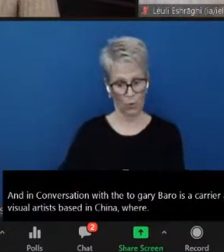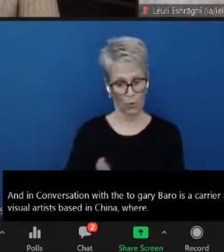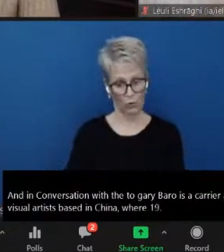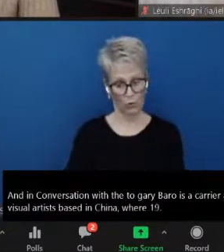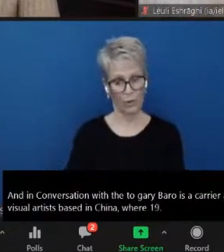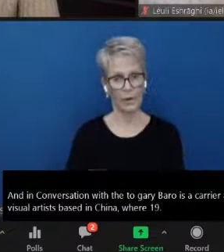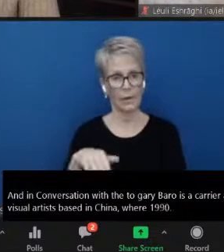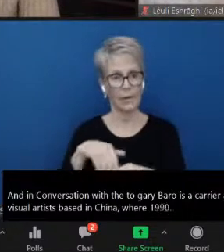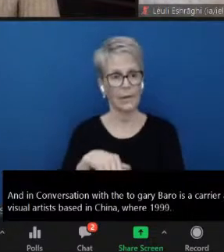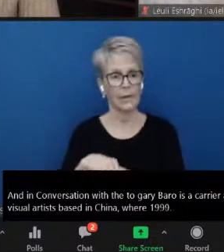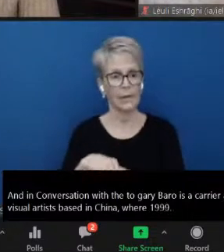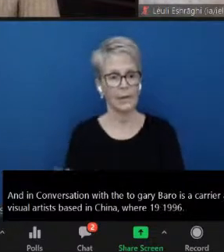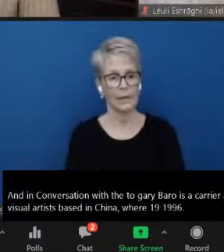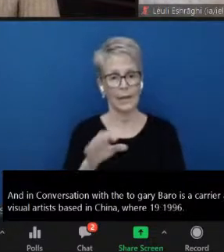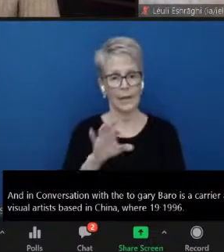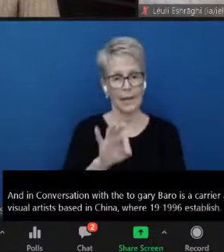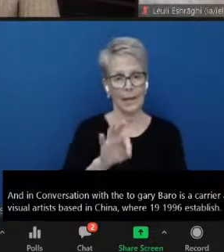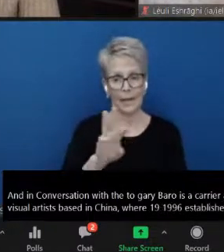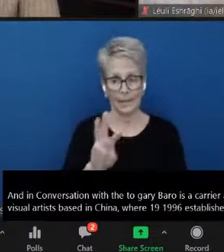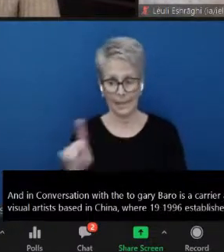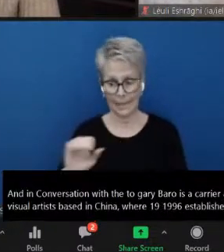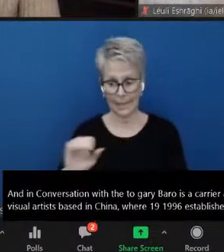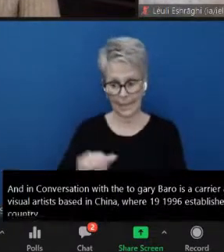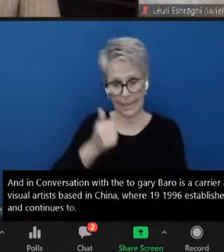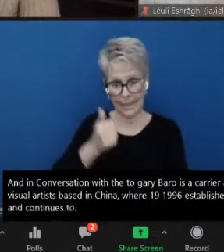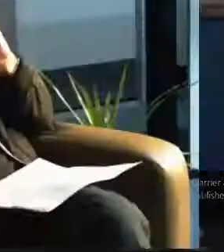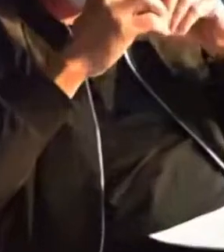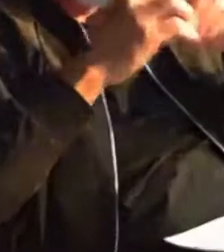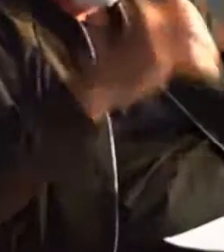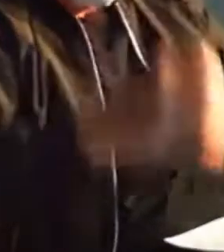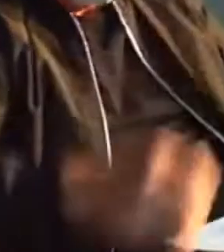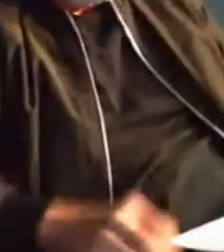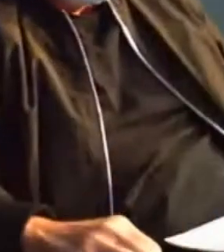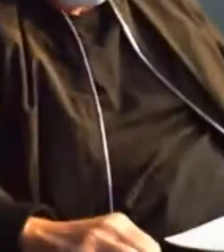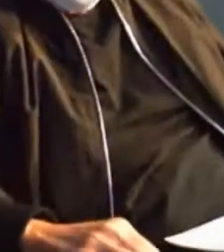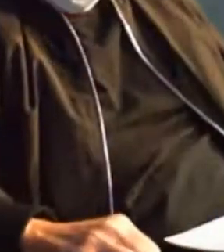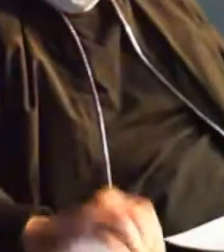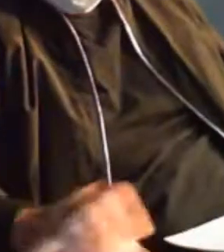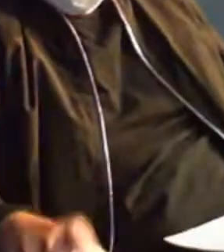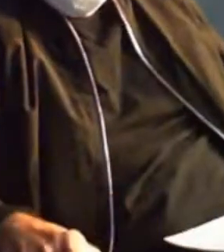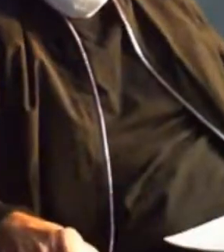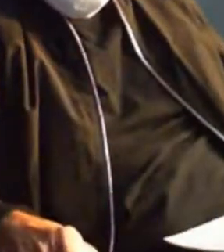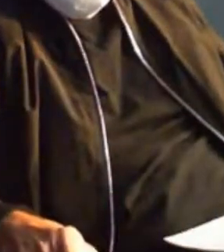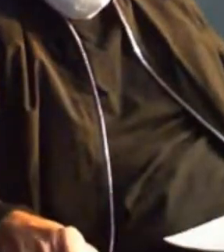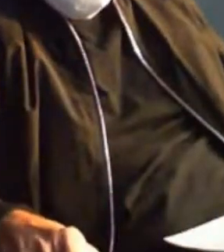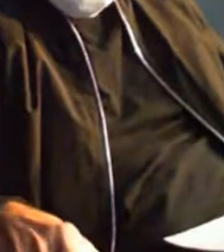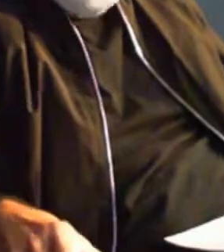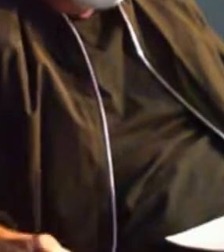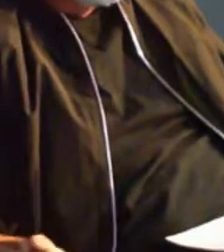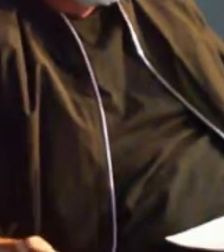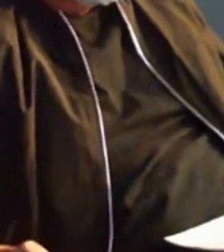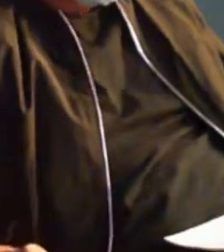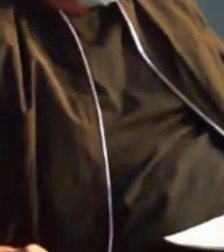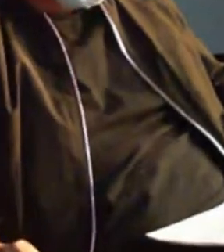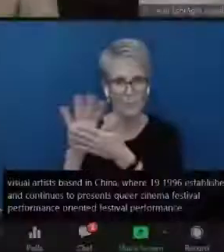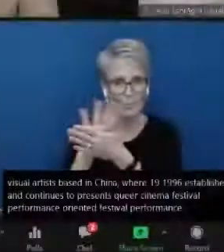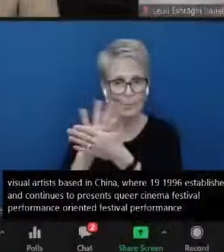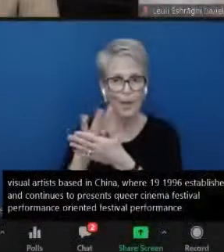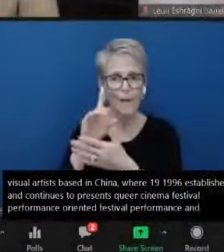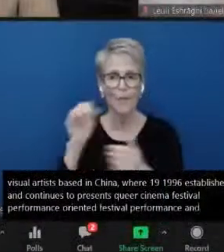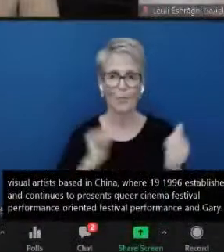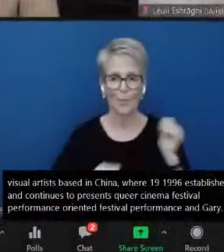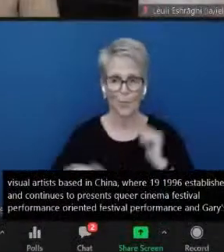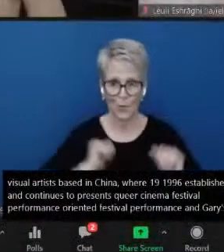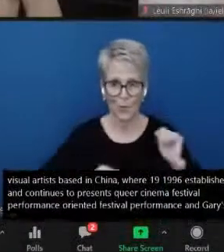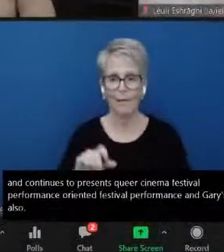In 1996, he established and continues to present Queer City Cinema Festival and Performance-Oriented Festival of Queer Performance. And Gary is